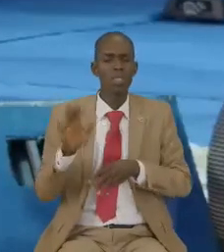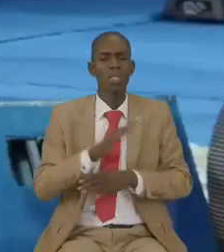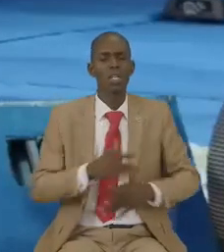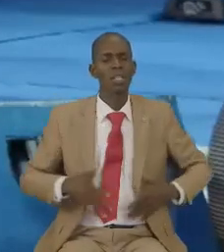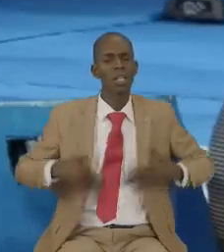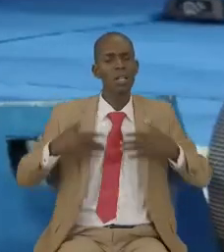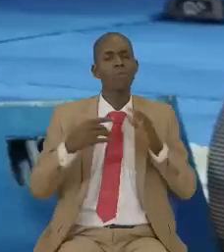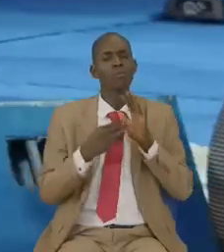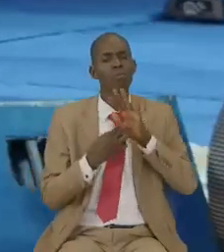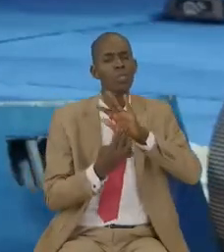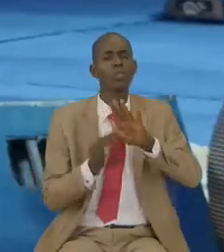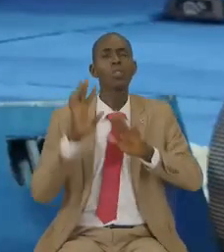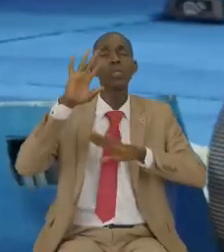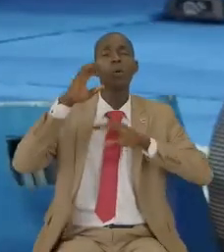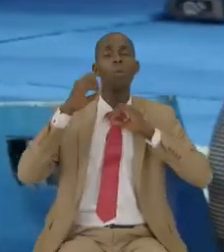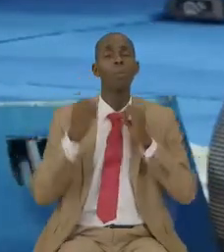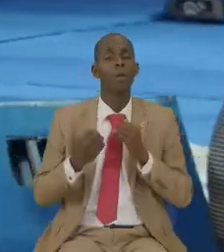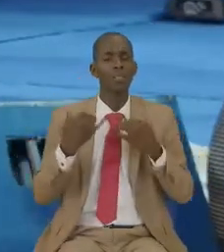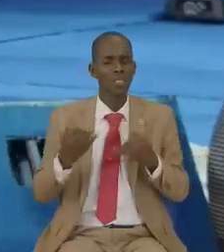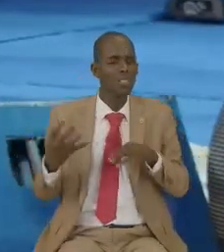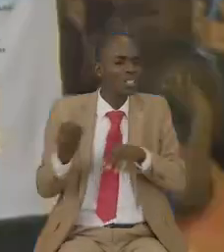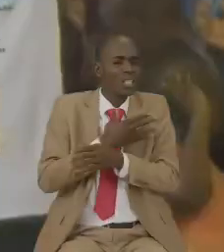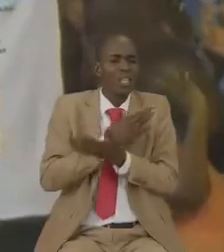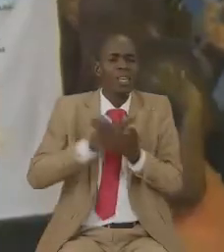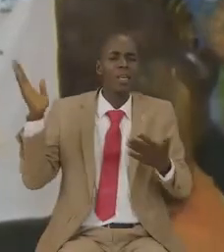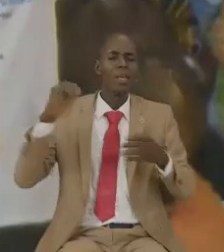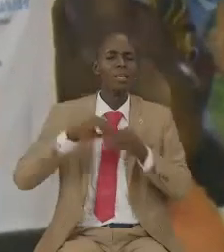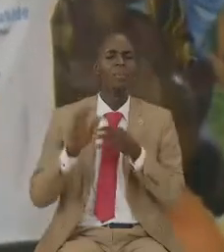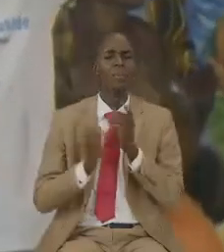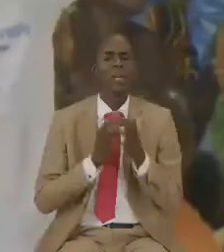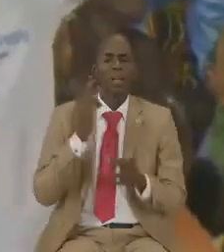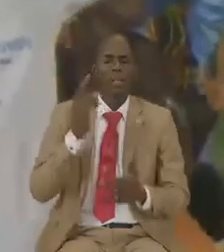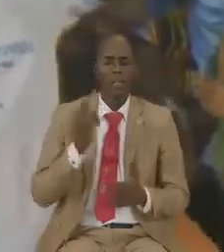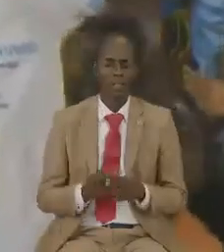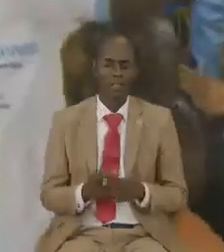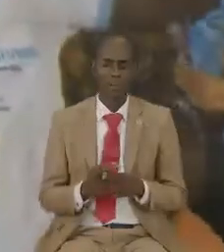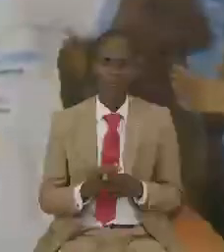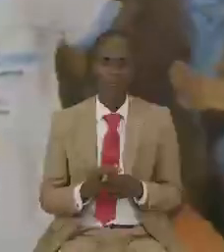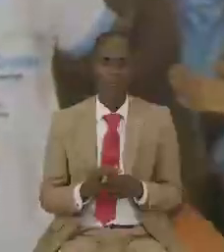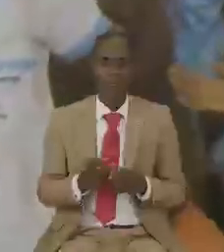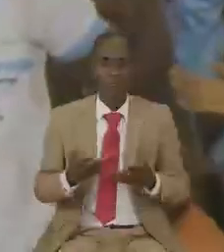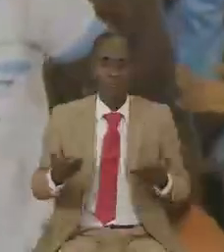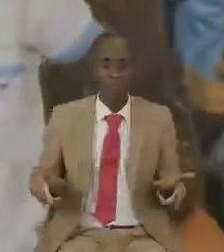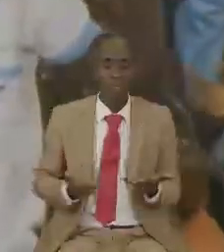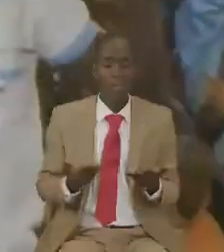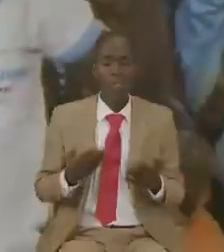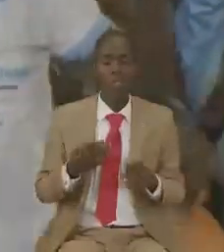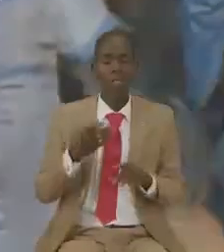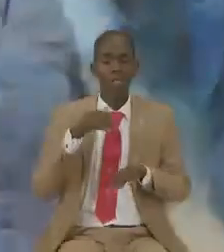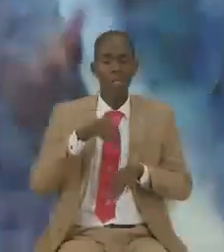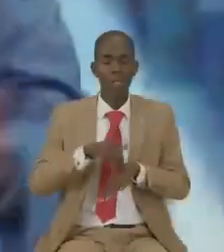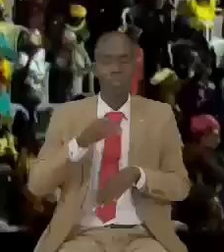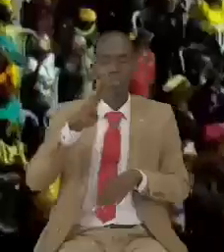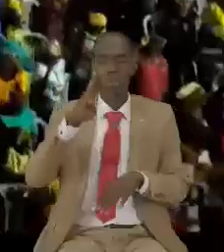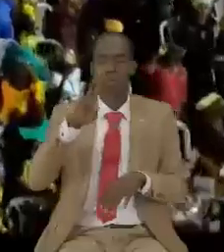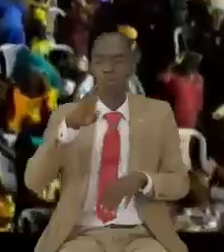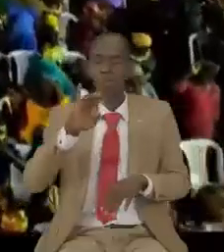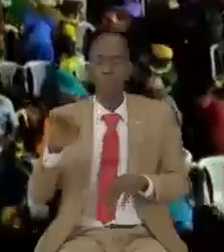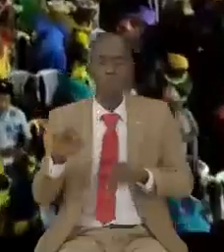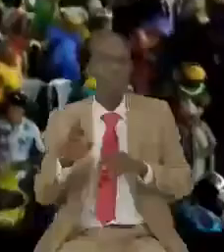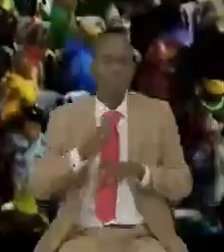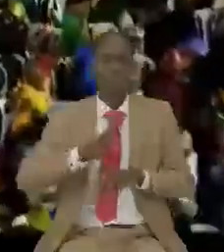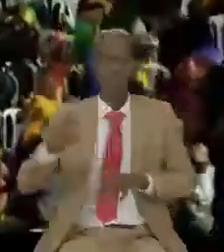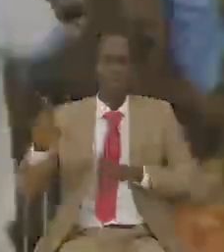manifest your power now. Take it away in Jesus' name. Here at the Alpha location, right, left, center,